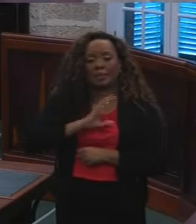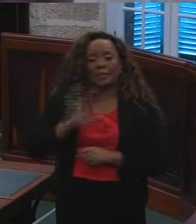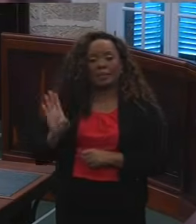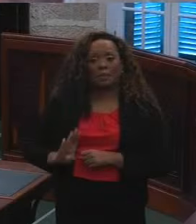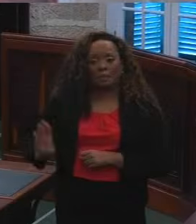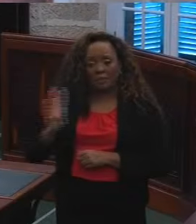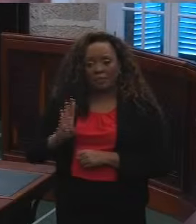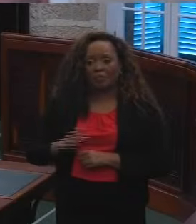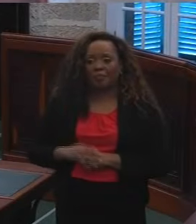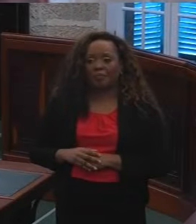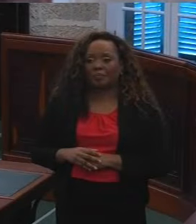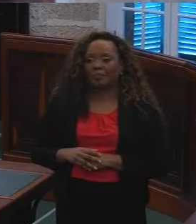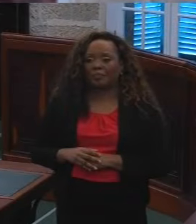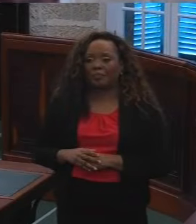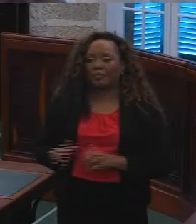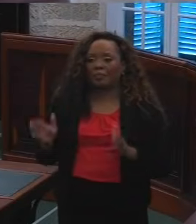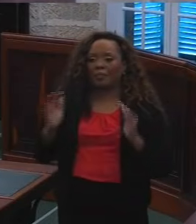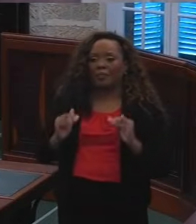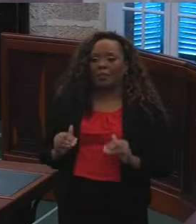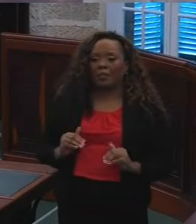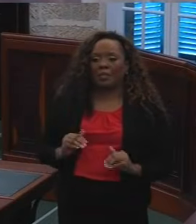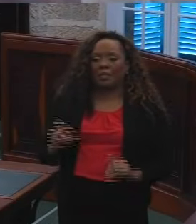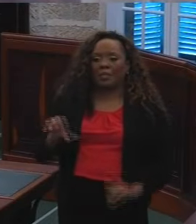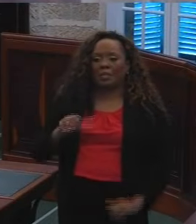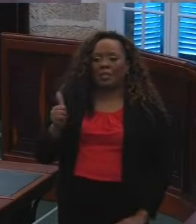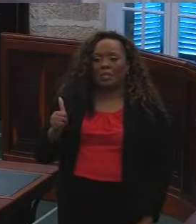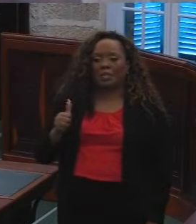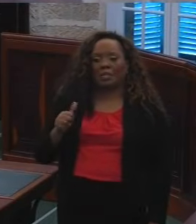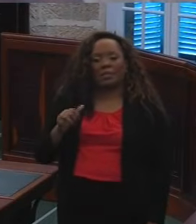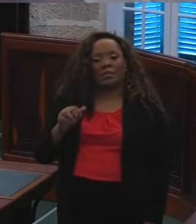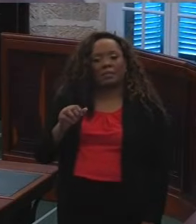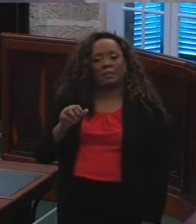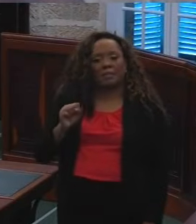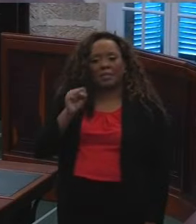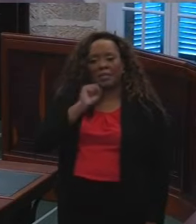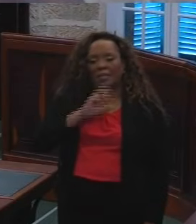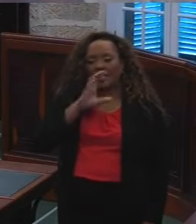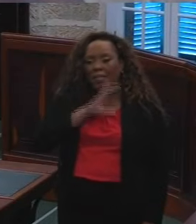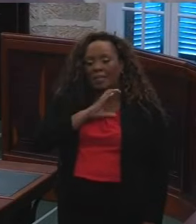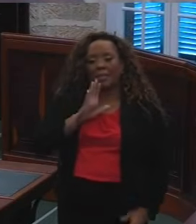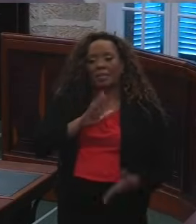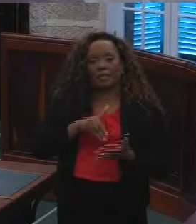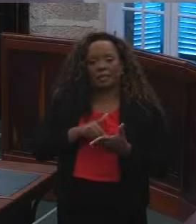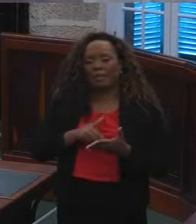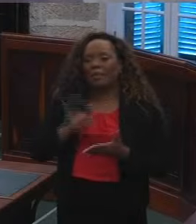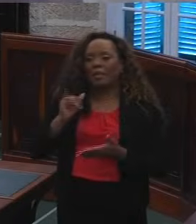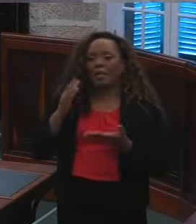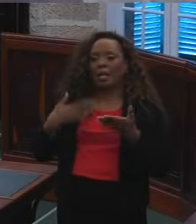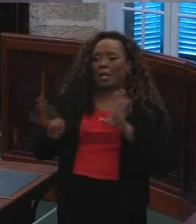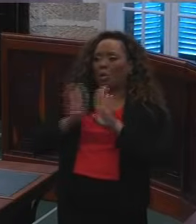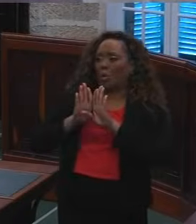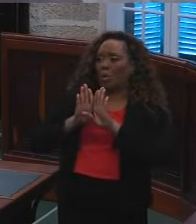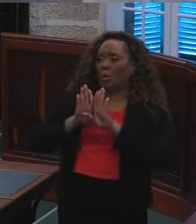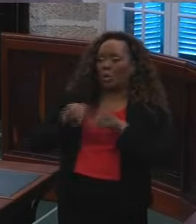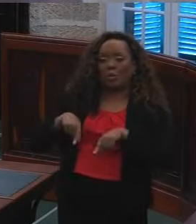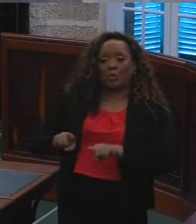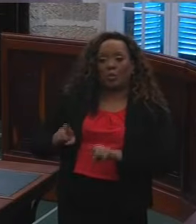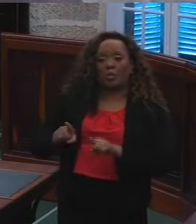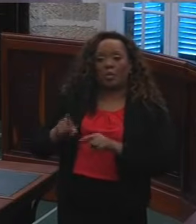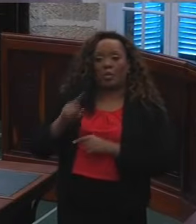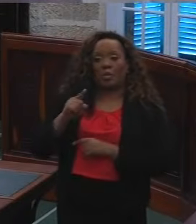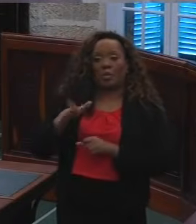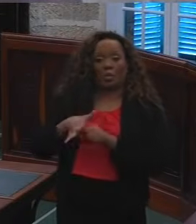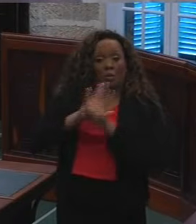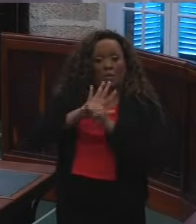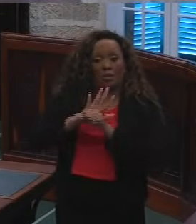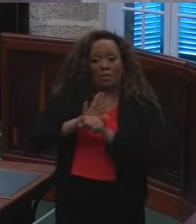Joyce Dunner Senior Daycare Center that was only closed due to COVID, I must say that it is scheduled now once